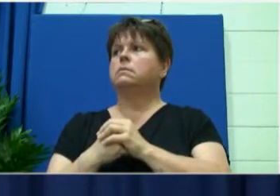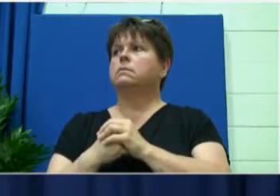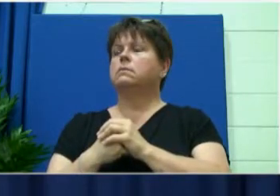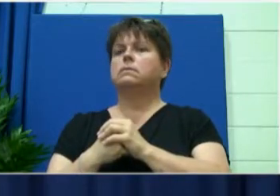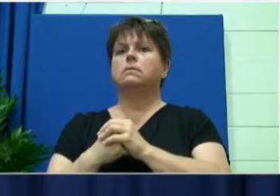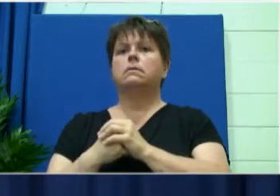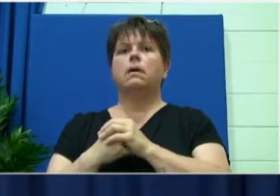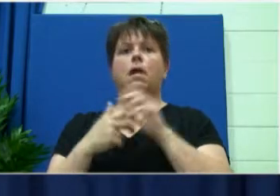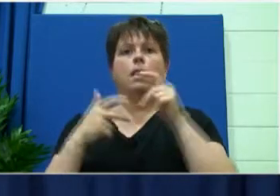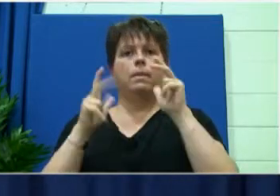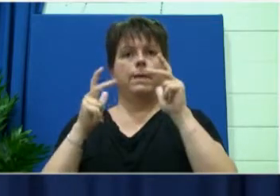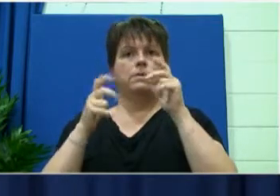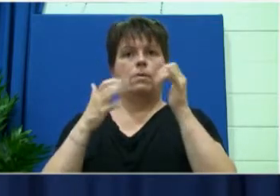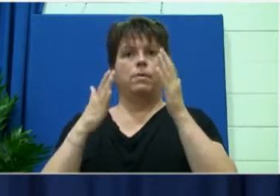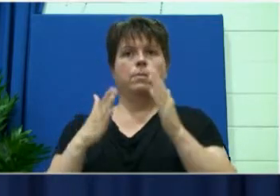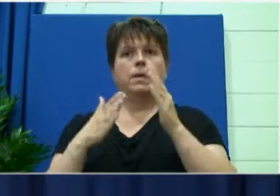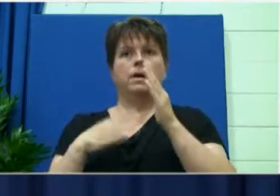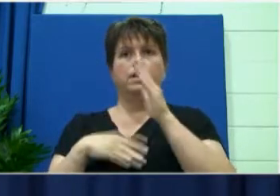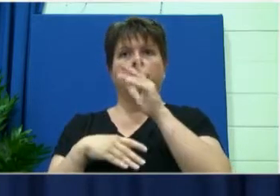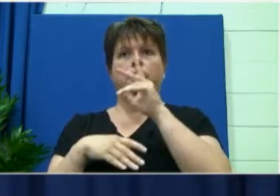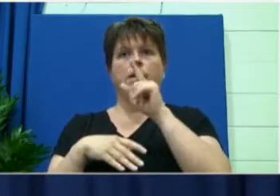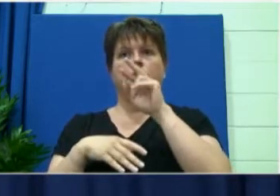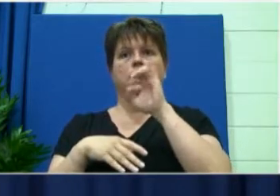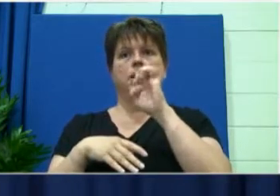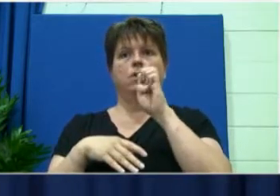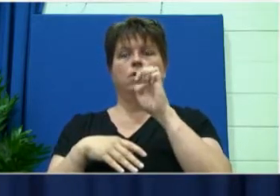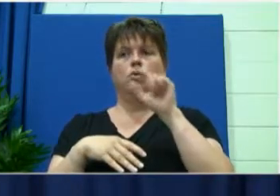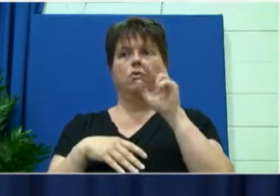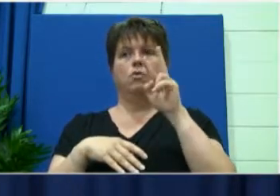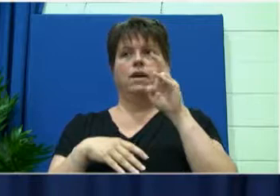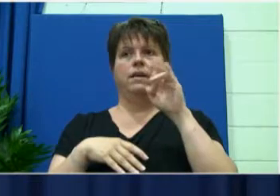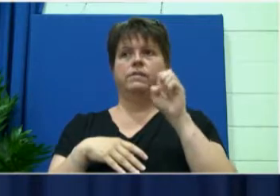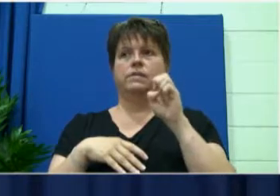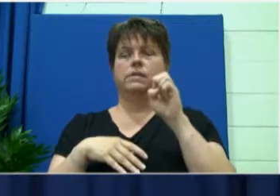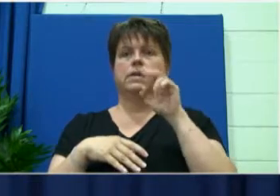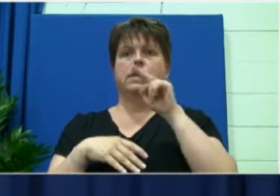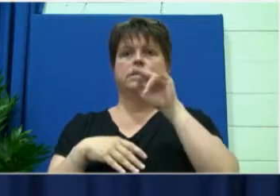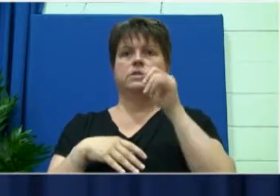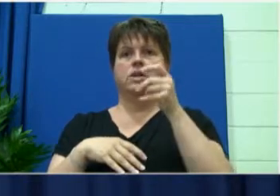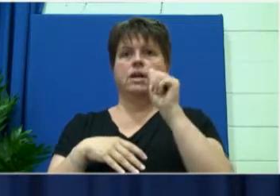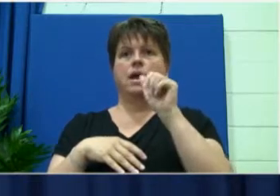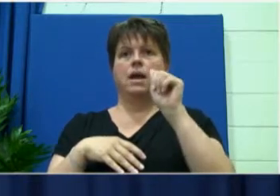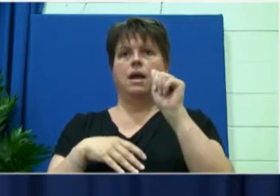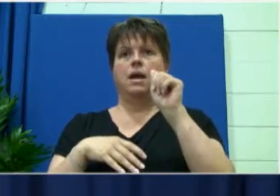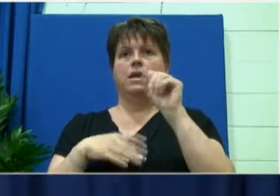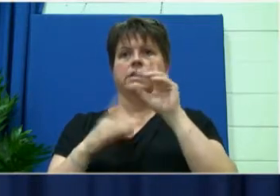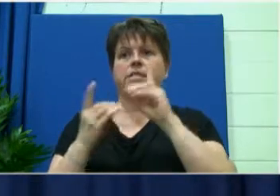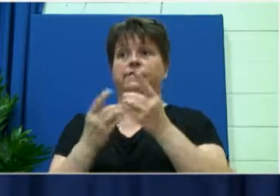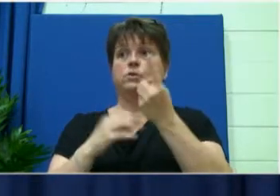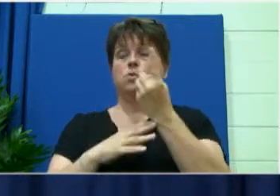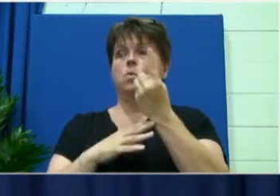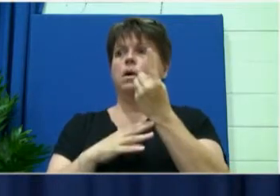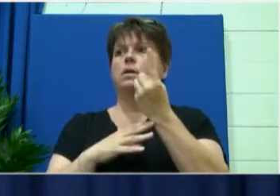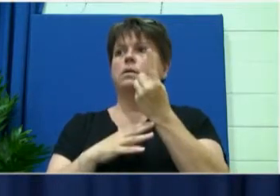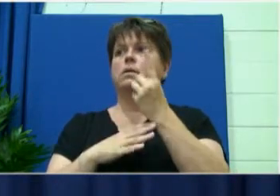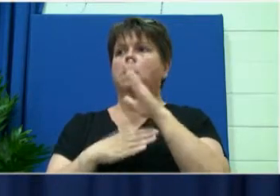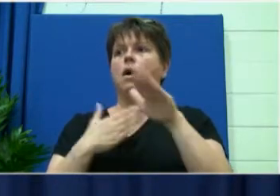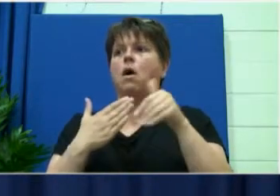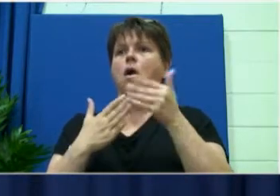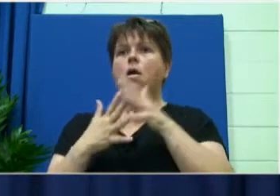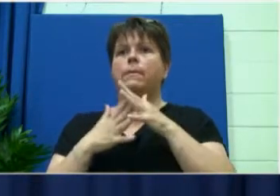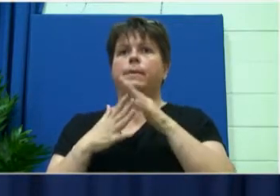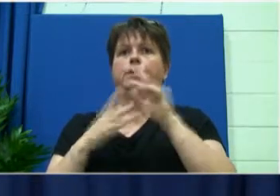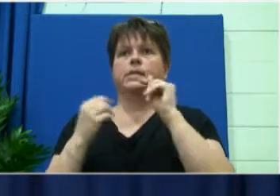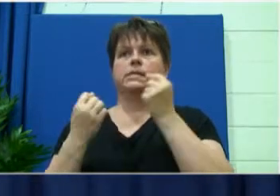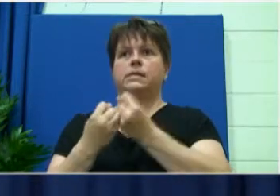Blue Angels basketball player Kiera Graves was named to the NJCAA Division I All-American